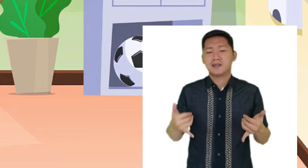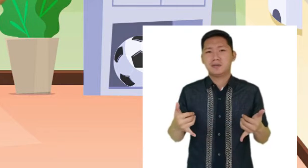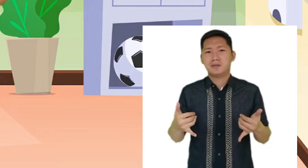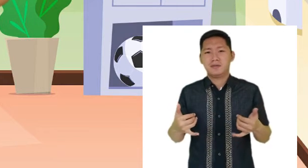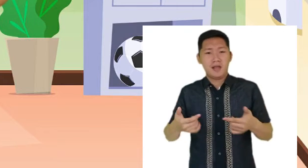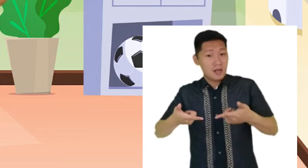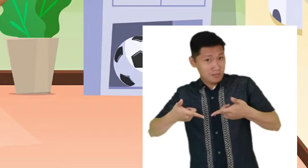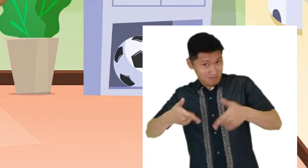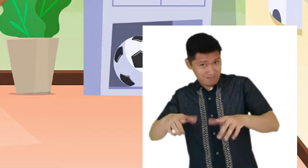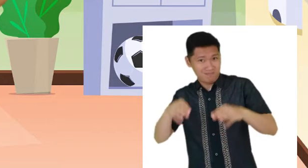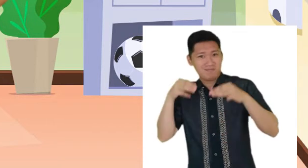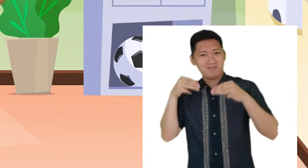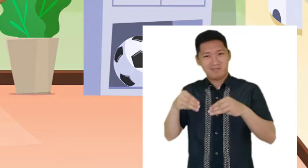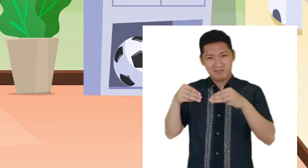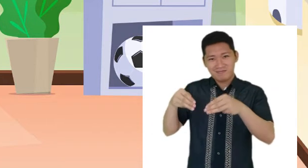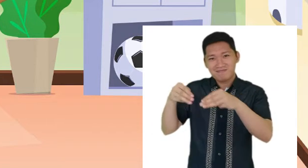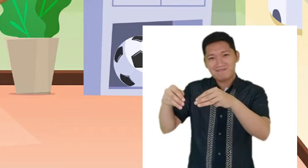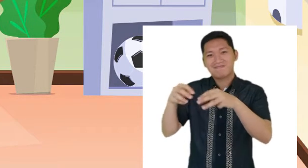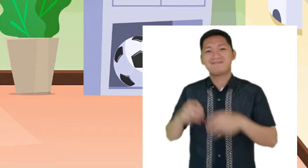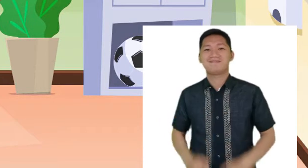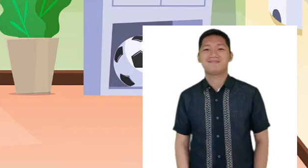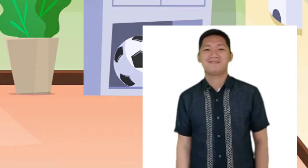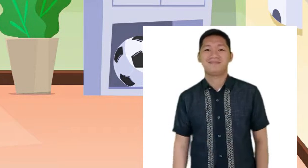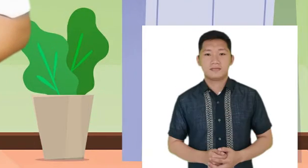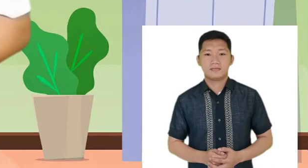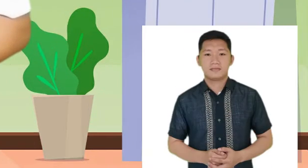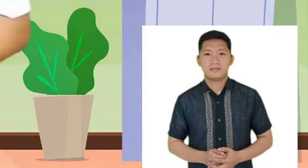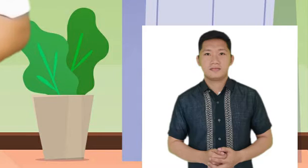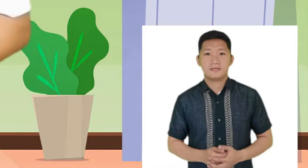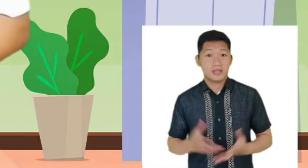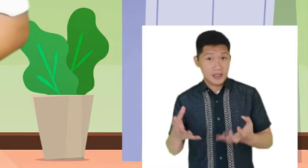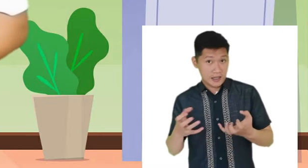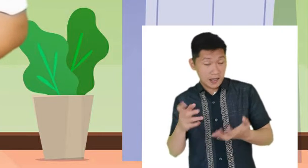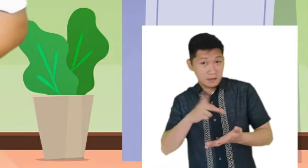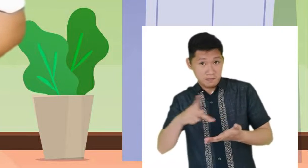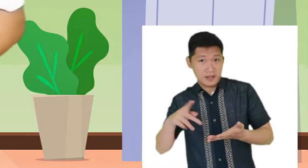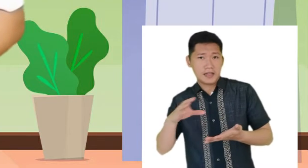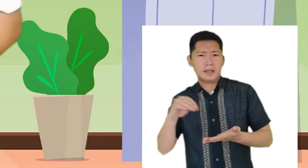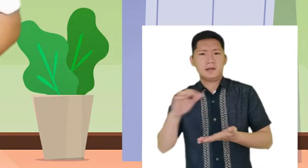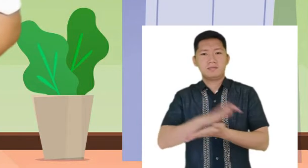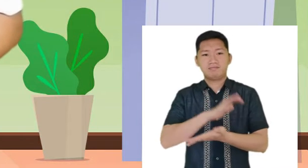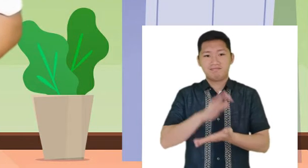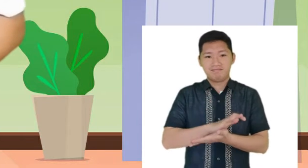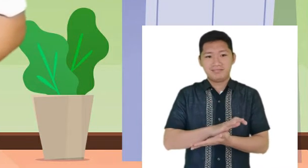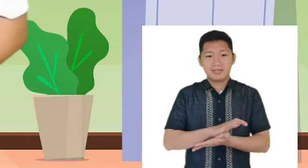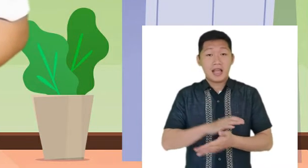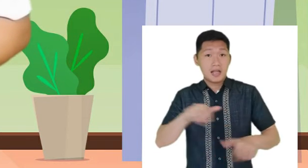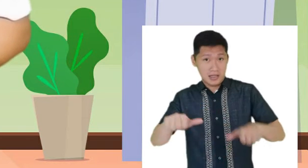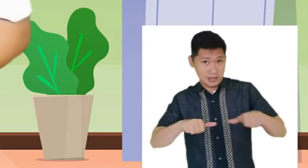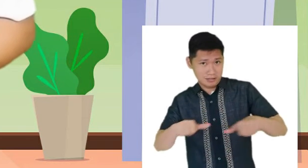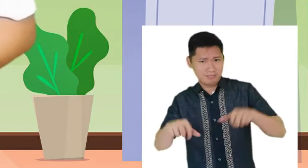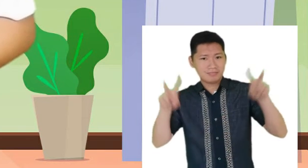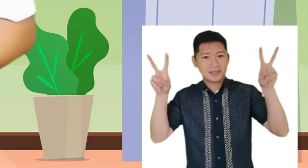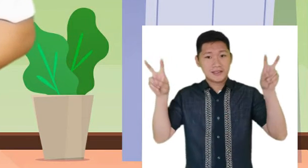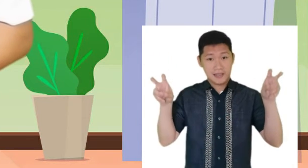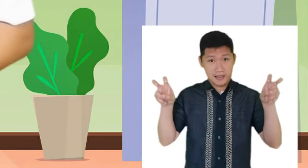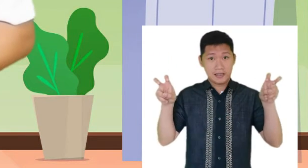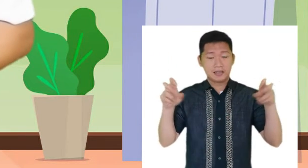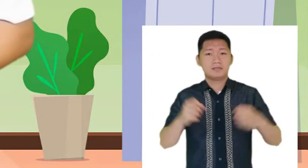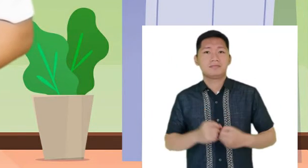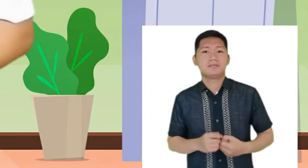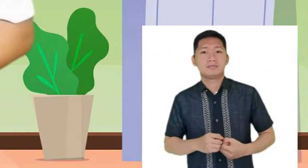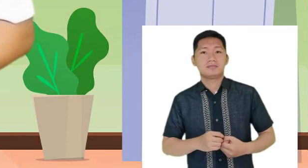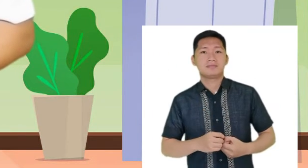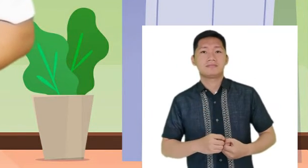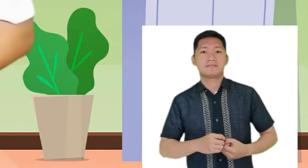our lesson today. So let's move on. Get your pen and paper. Our activity is